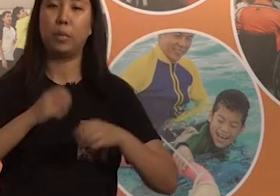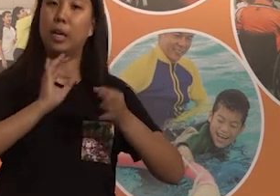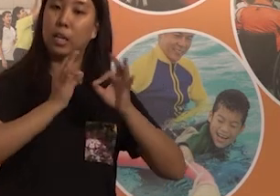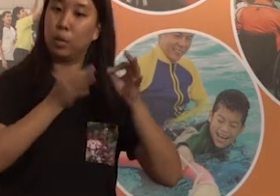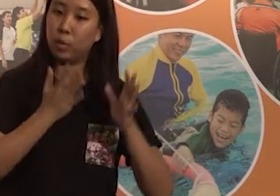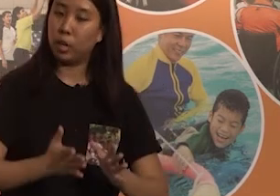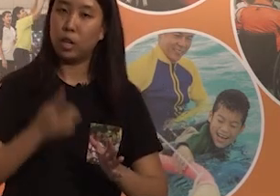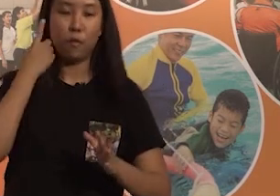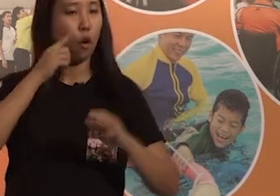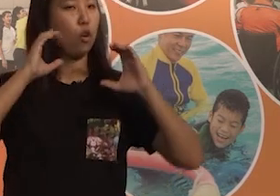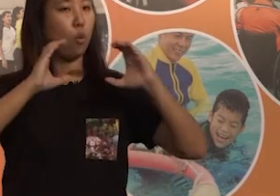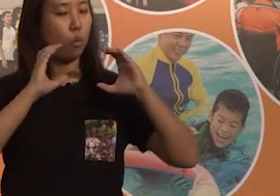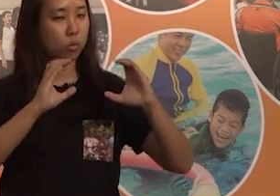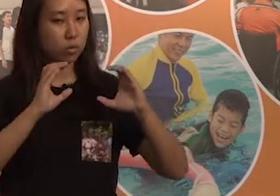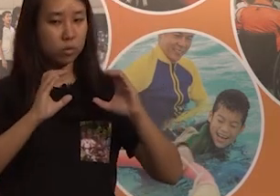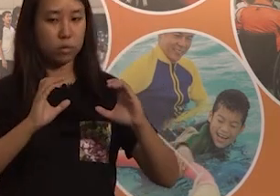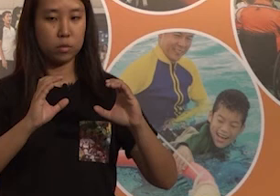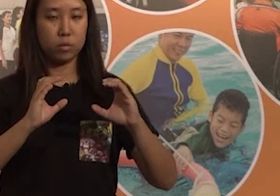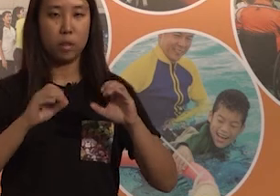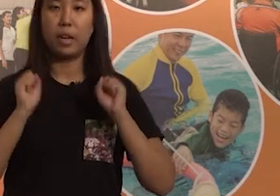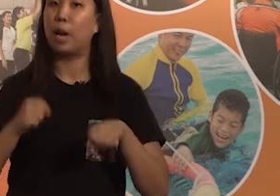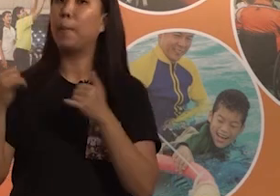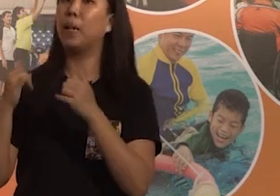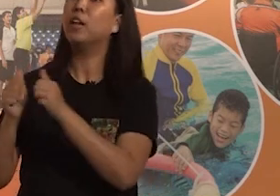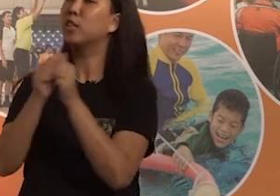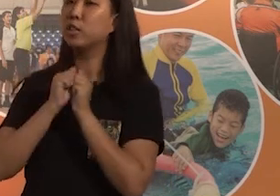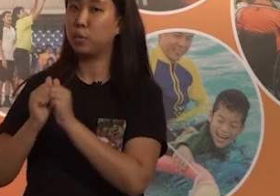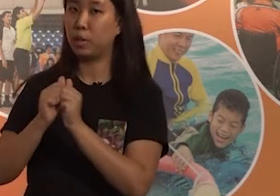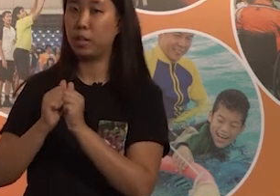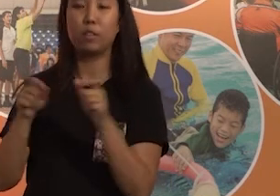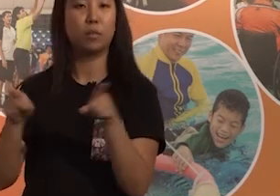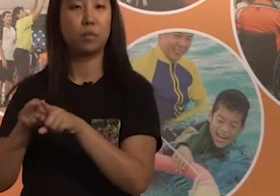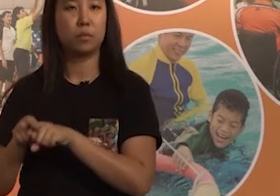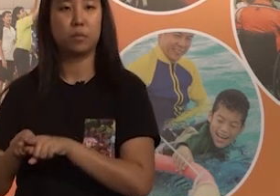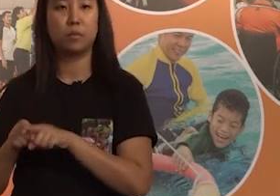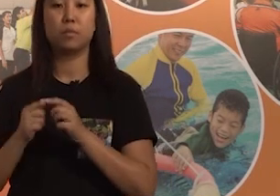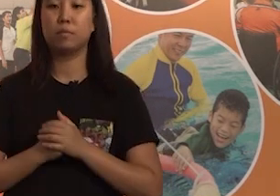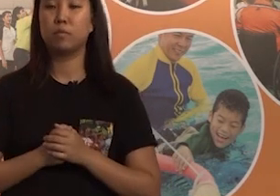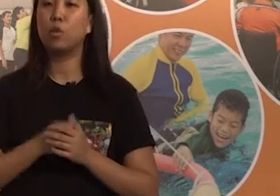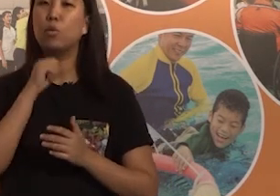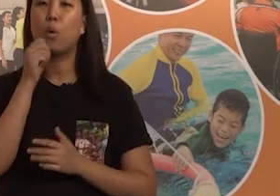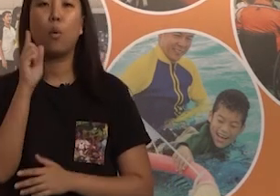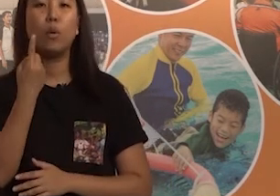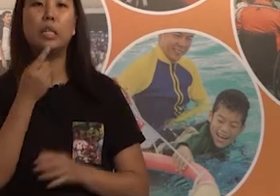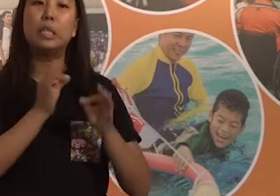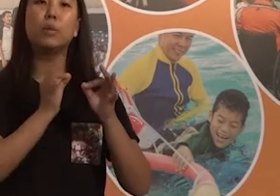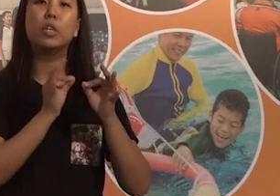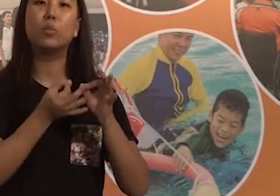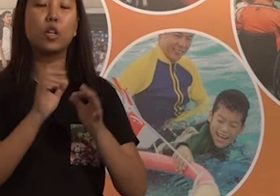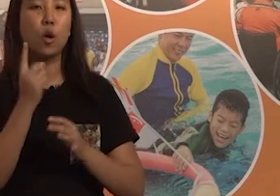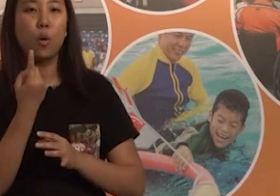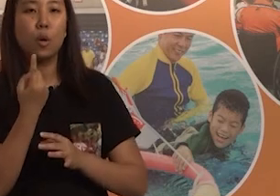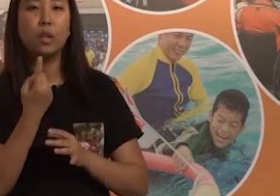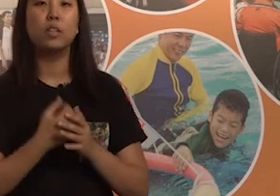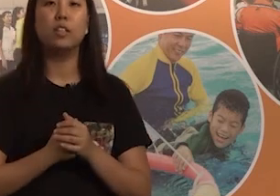the coach, and then have play together also. Yeah, not just to interpret all the